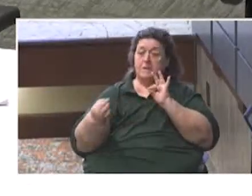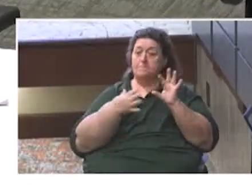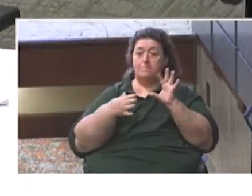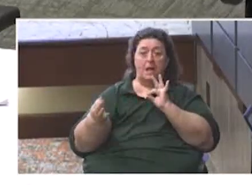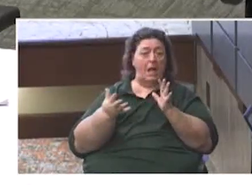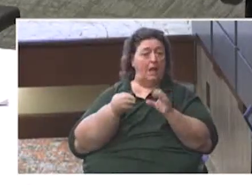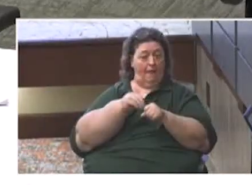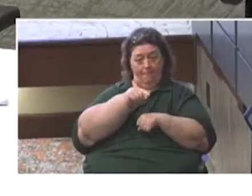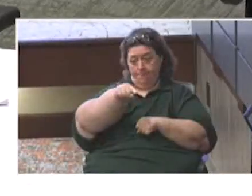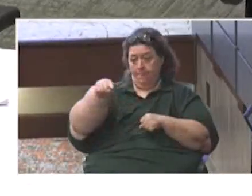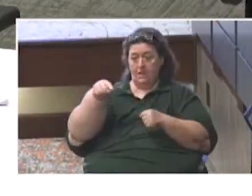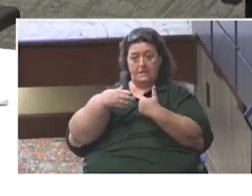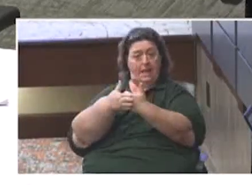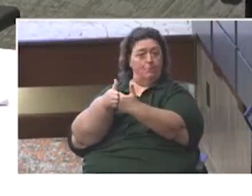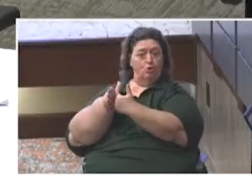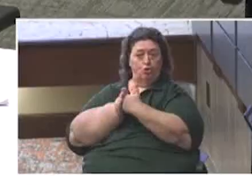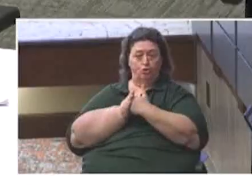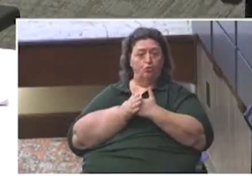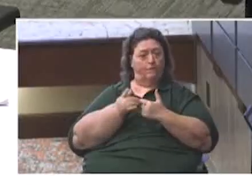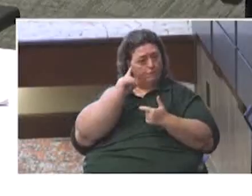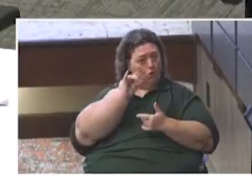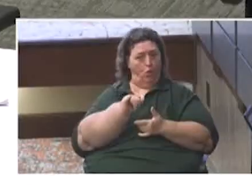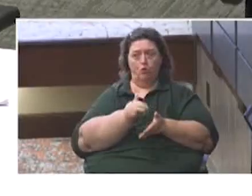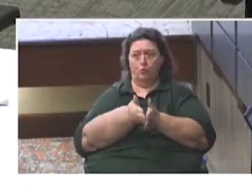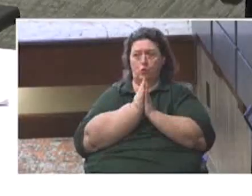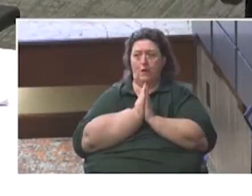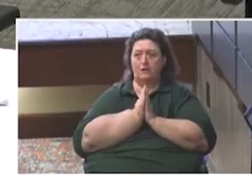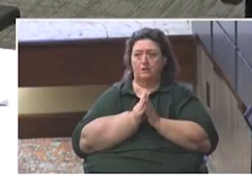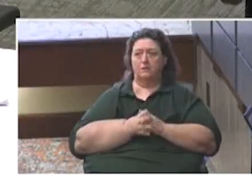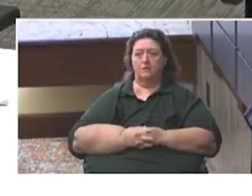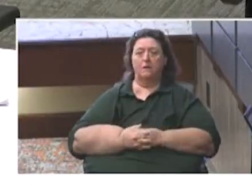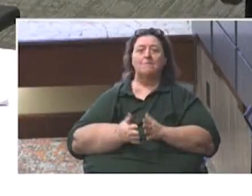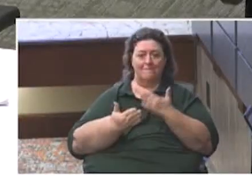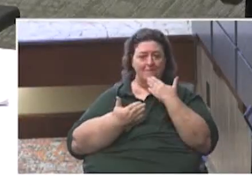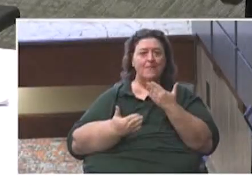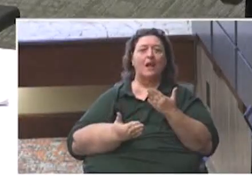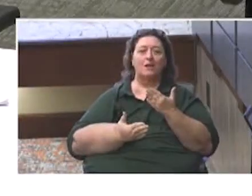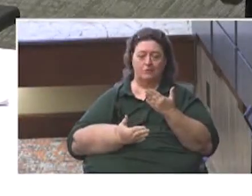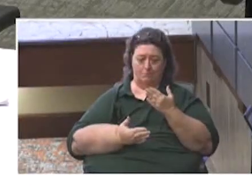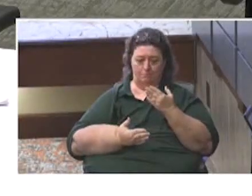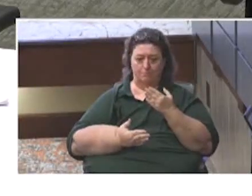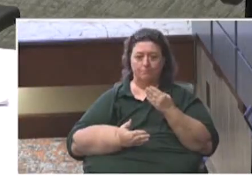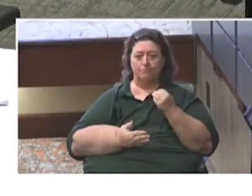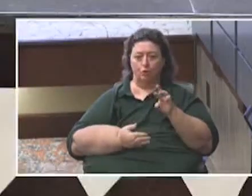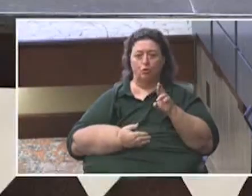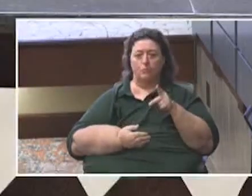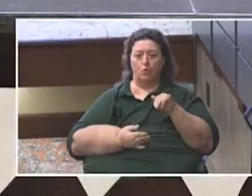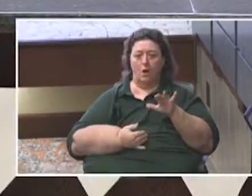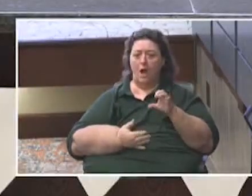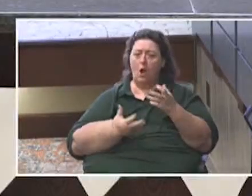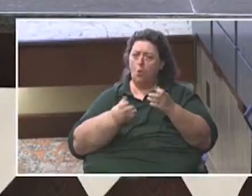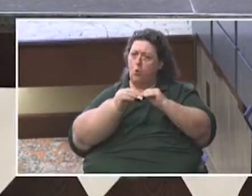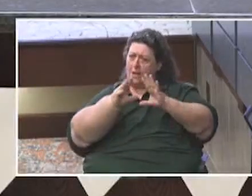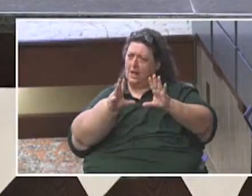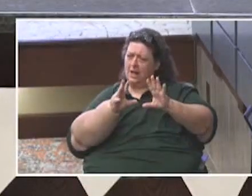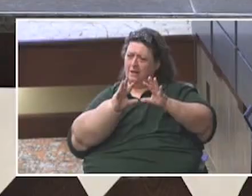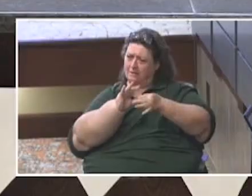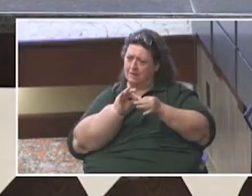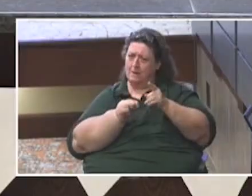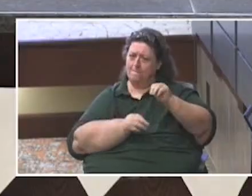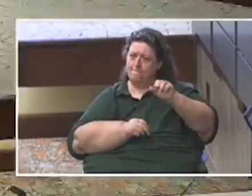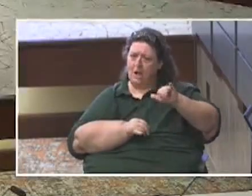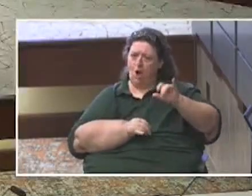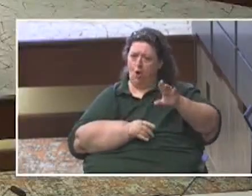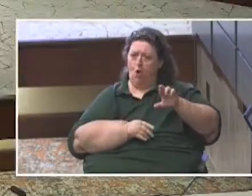the neighborhoods regarding these requests. Thank you, Director Price. I appreciate it. And just to clarify the mayor's remarks on